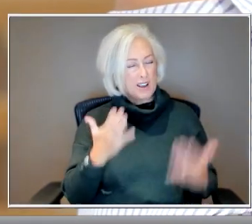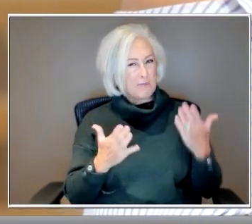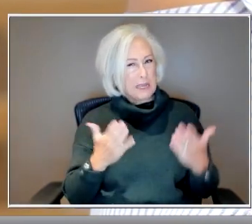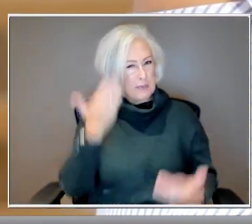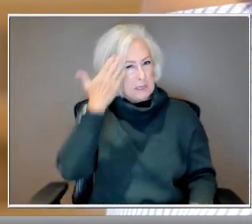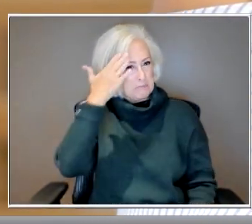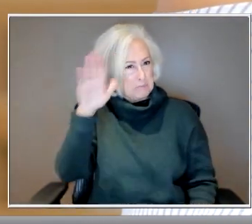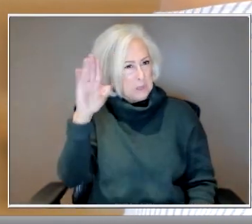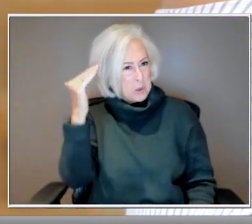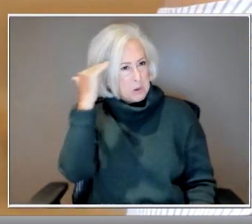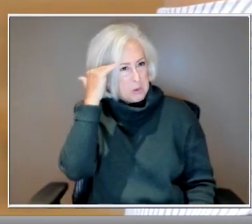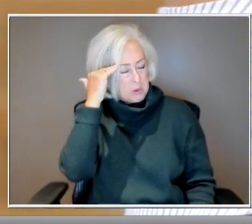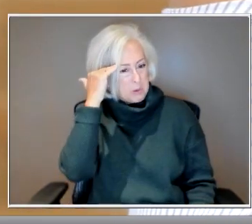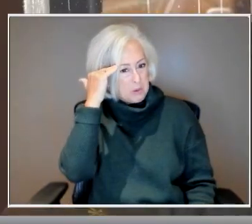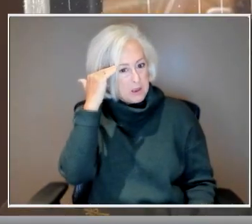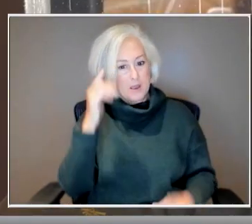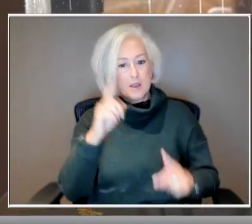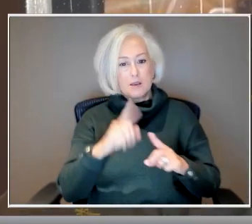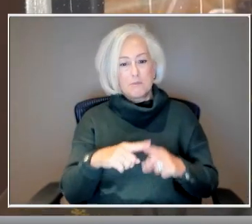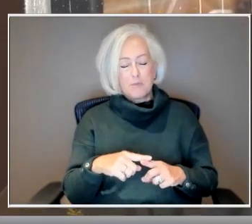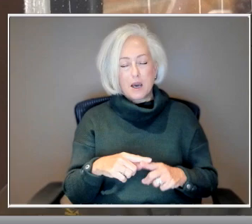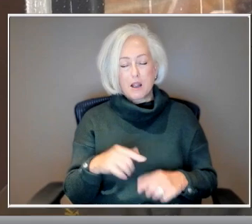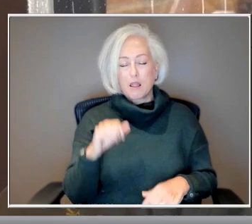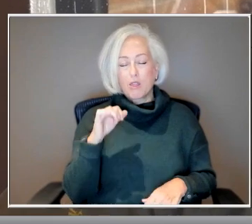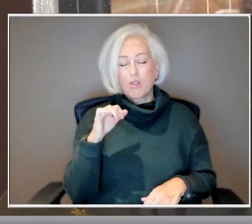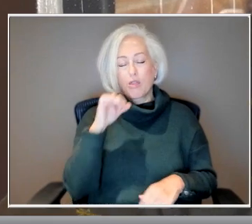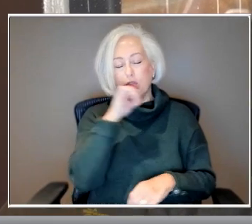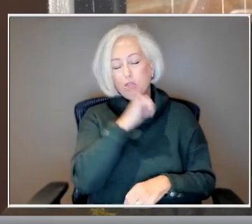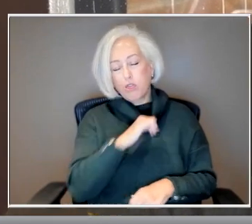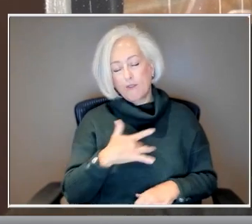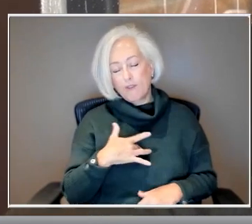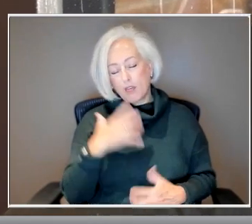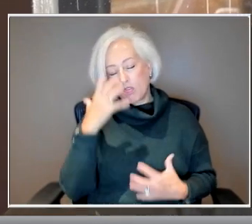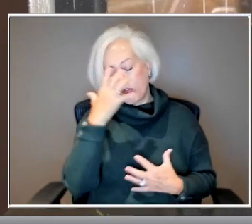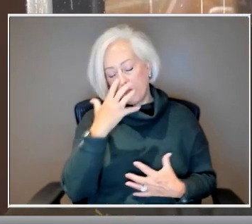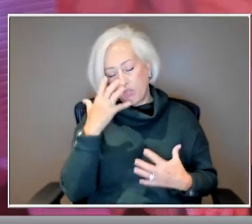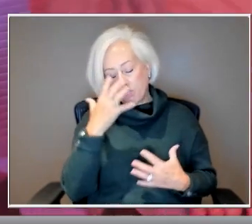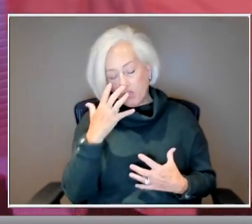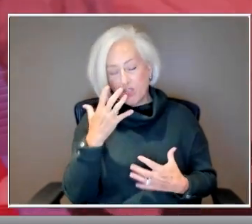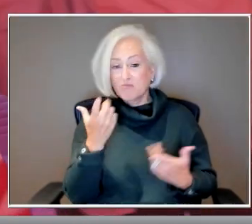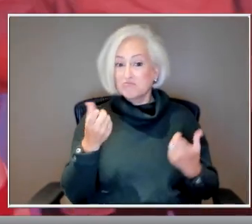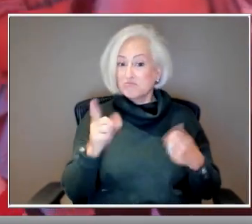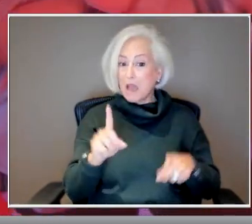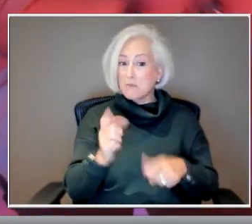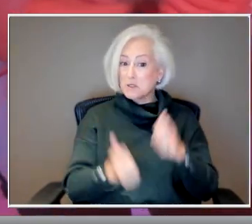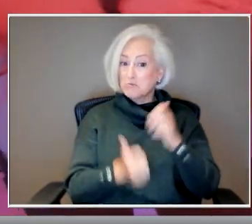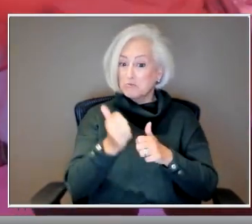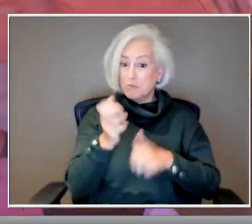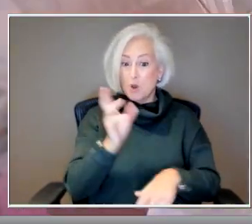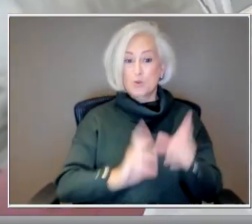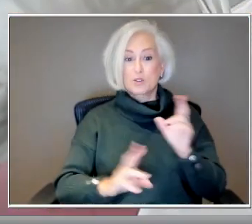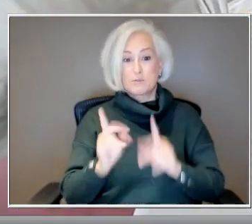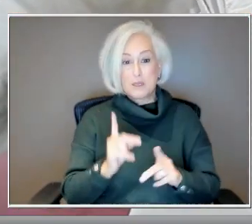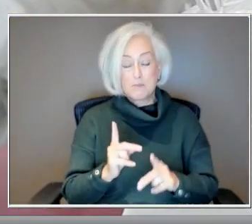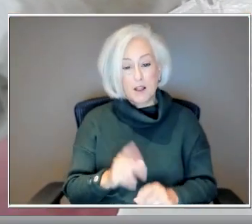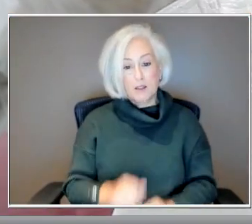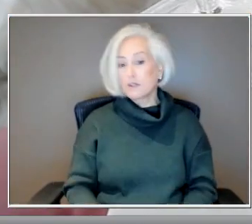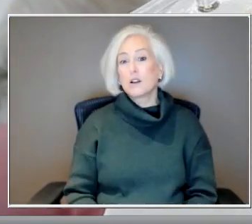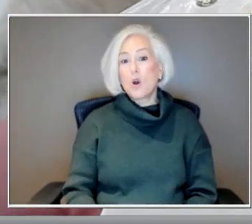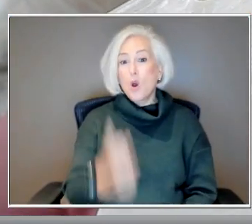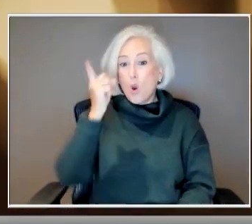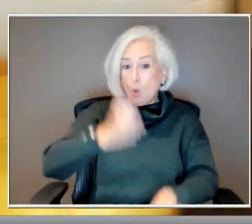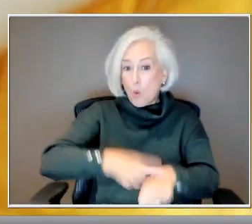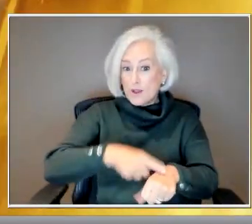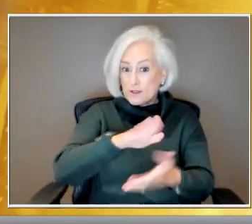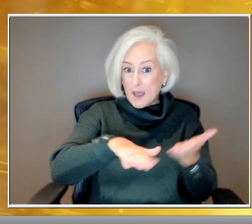basic hangover has happened to the best of us. Have you ever had too much to drink? Yes. Whether it's that one time in college or your best friend's